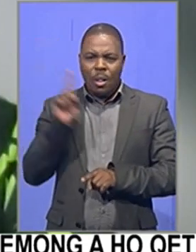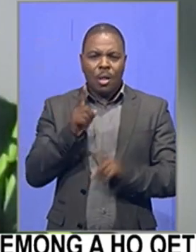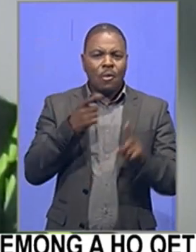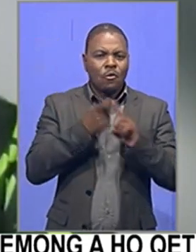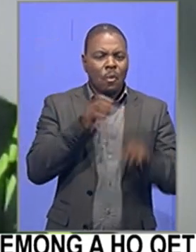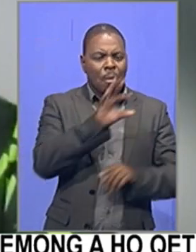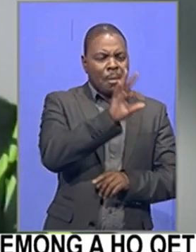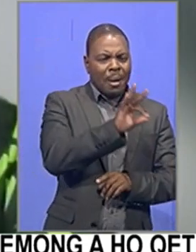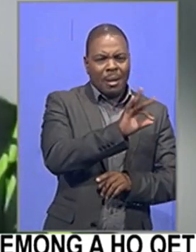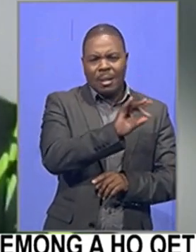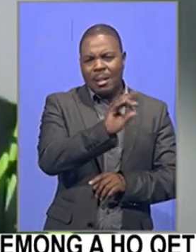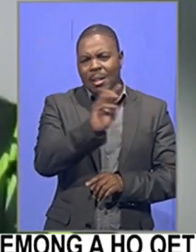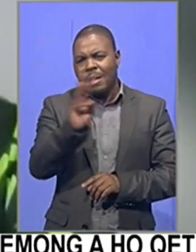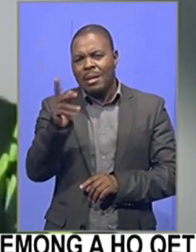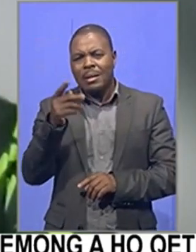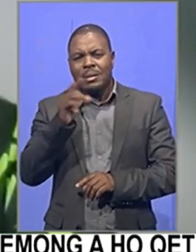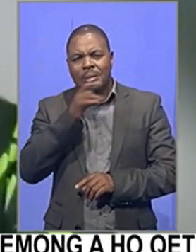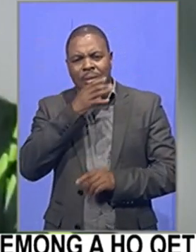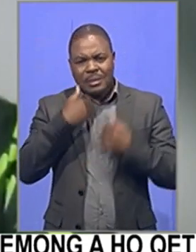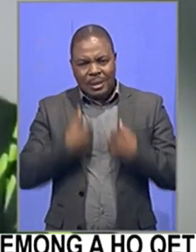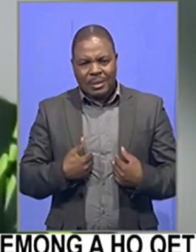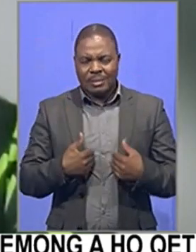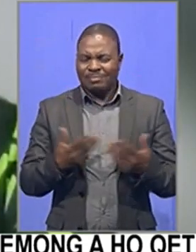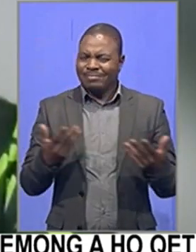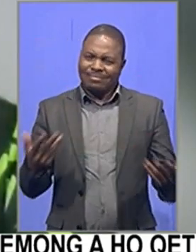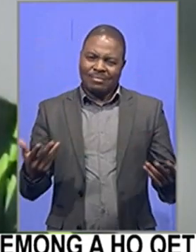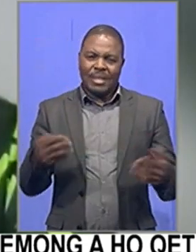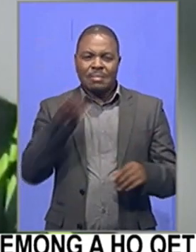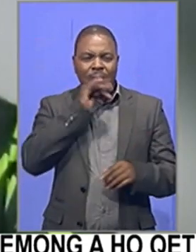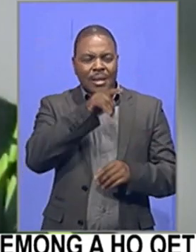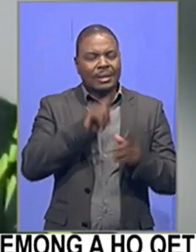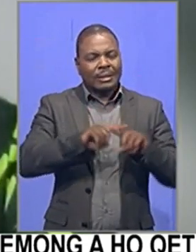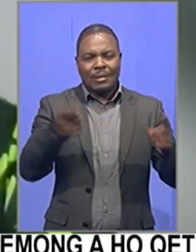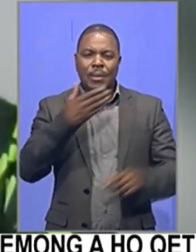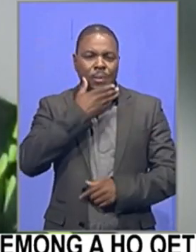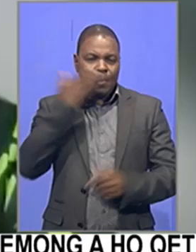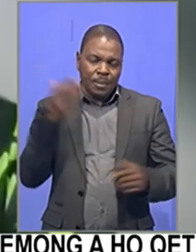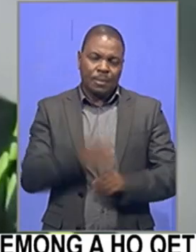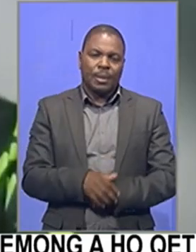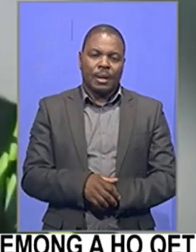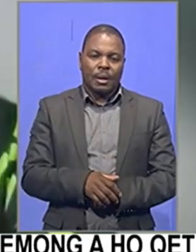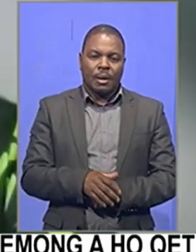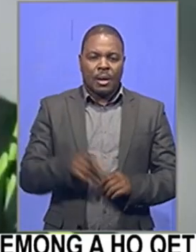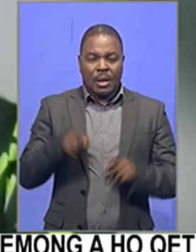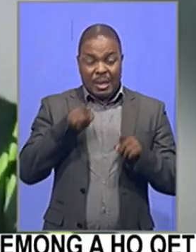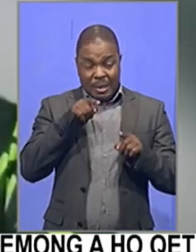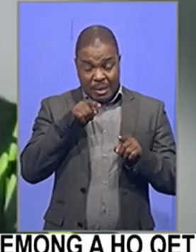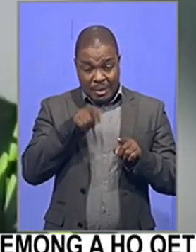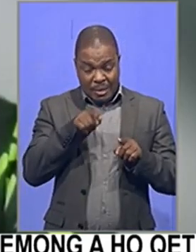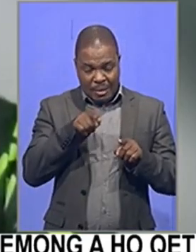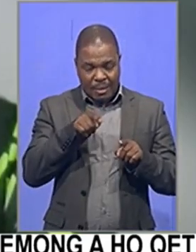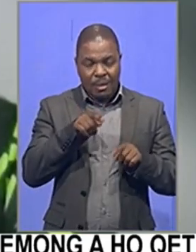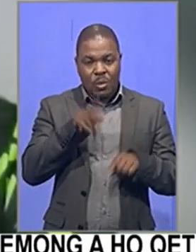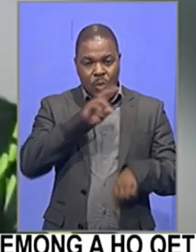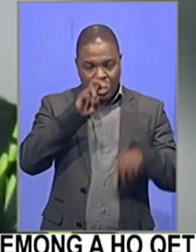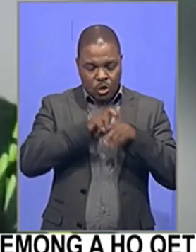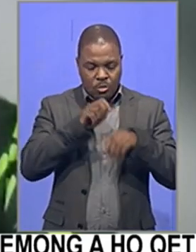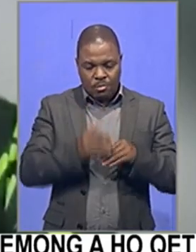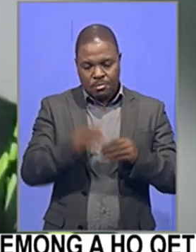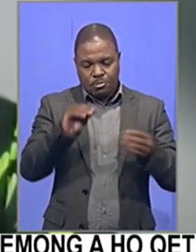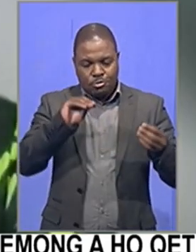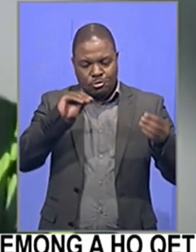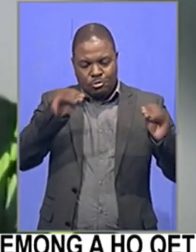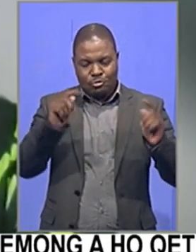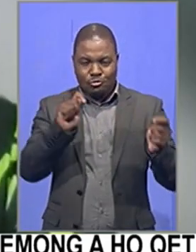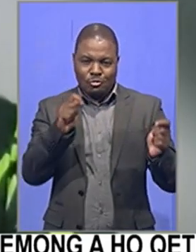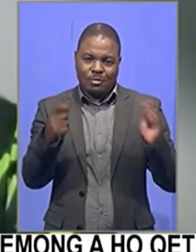monday to sunday upon a different sea by experience hang and a rekyo nairu sensu re-rektify ori